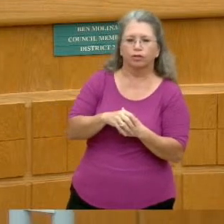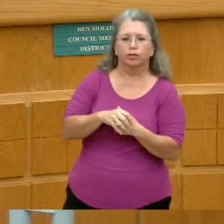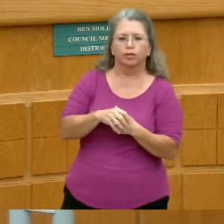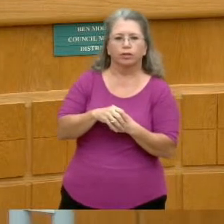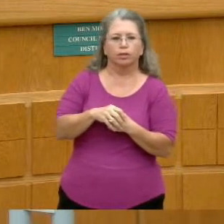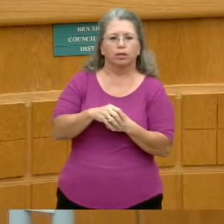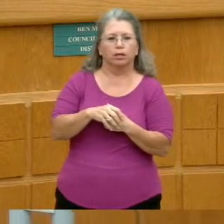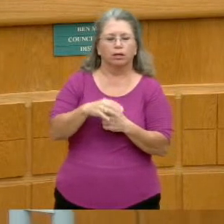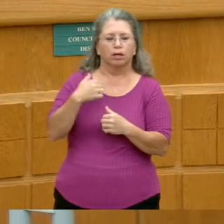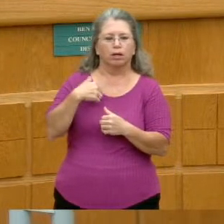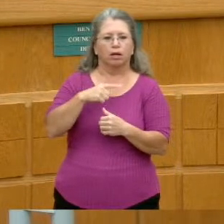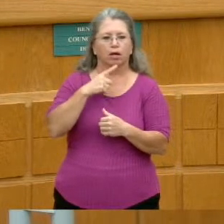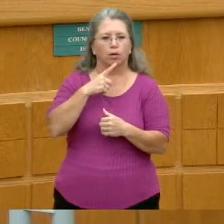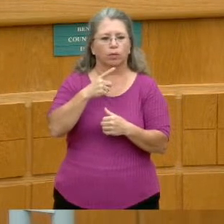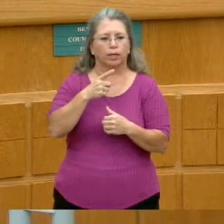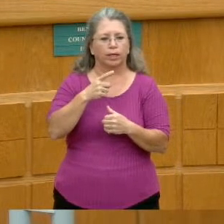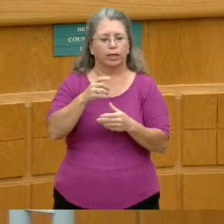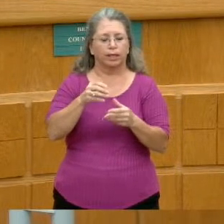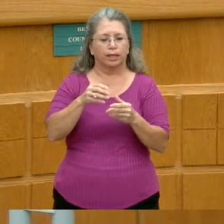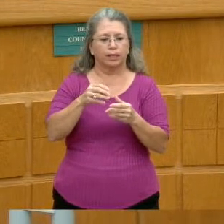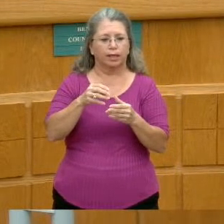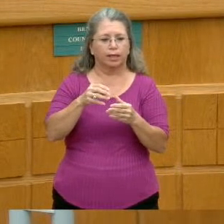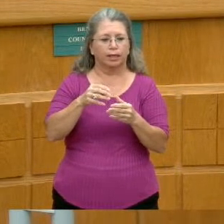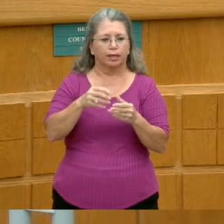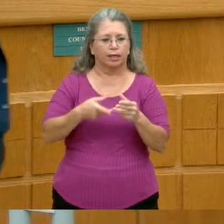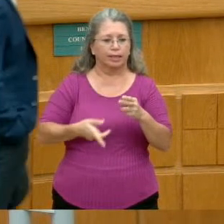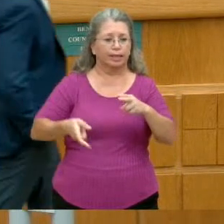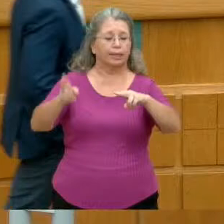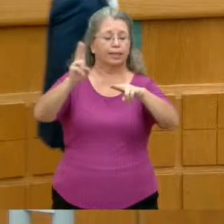expanding the testing capacities?